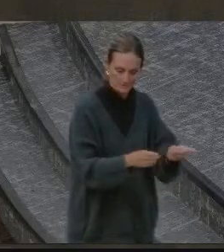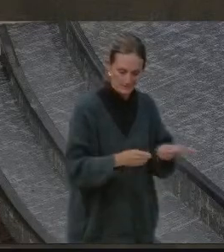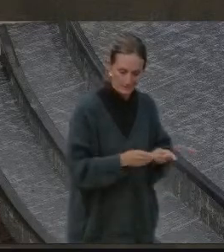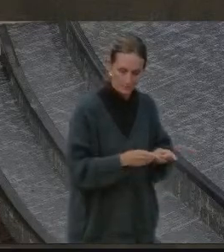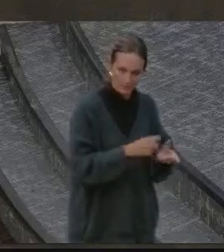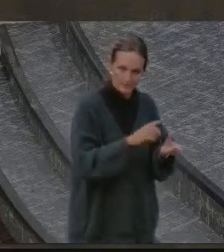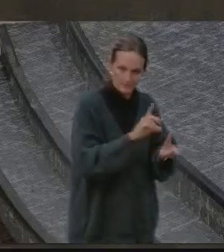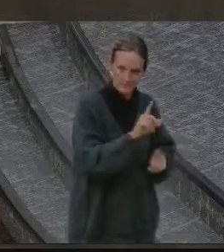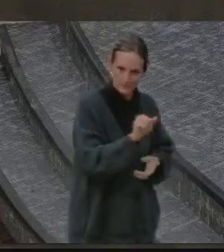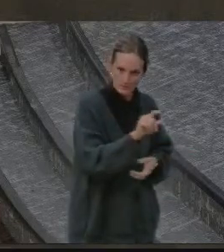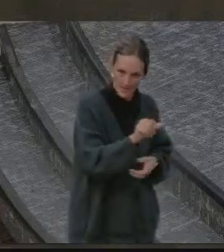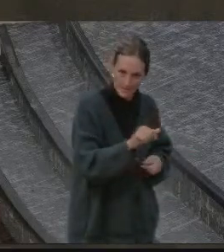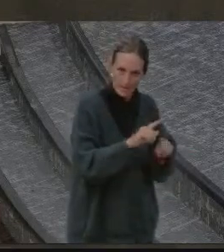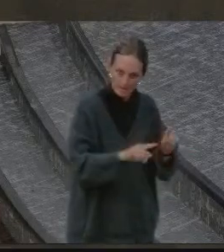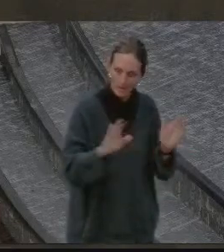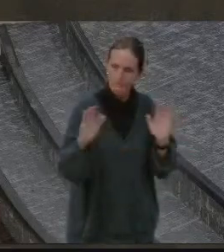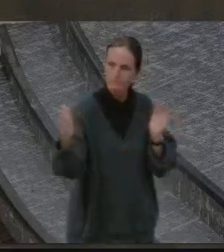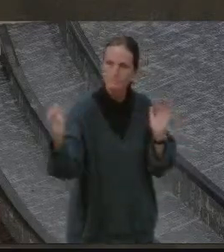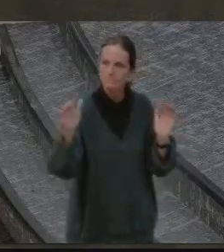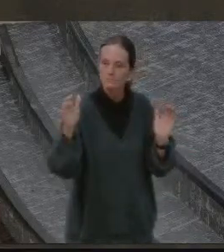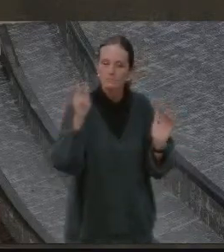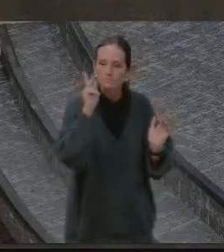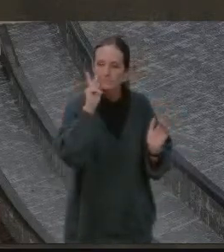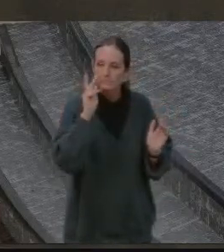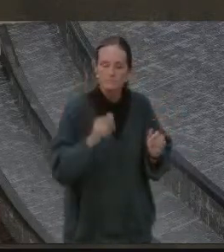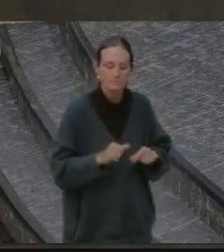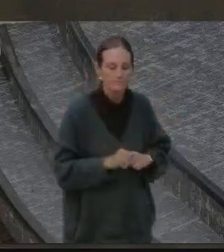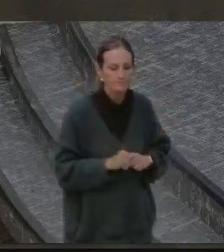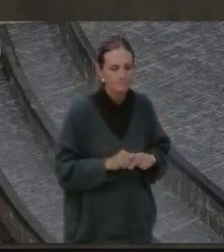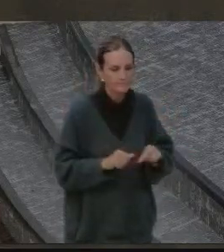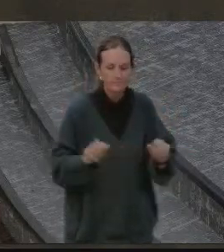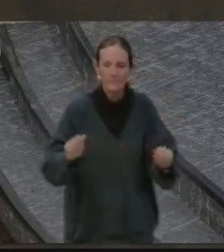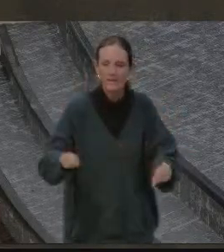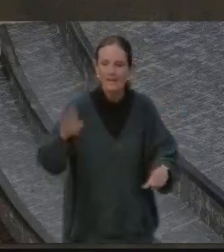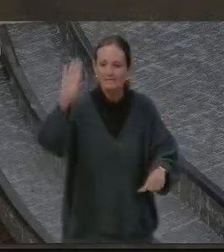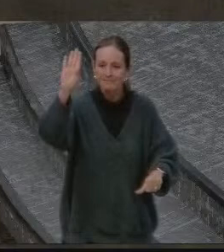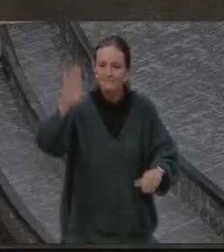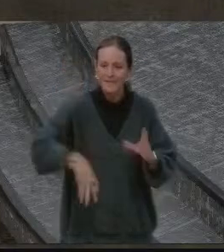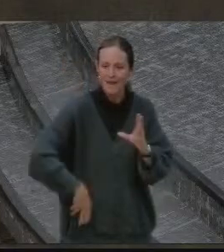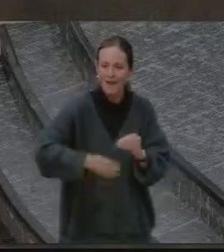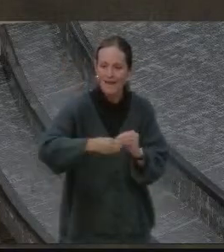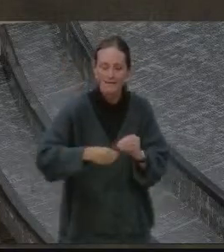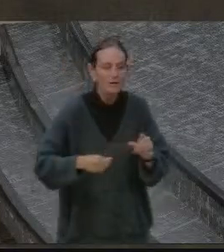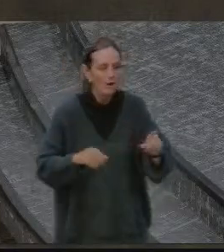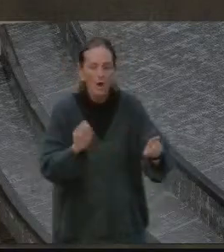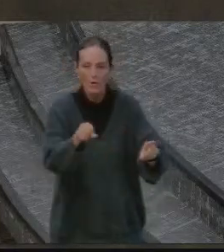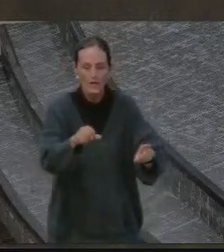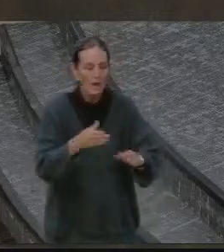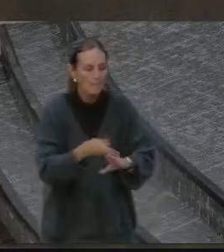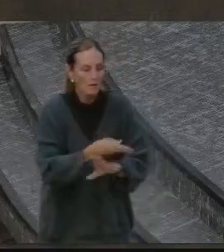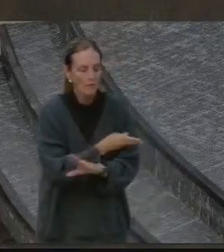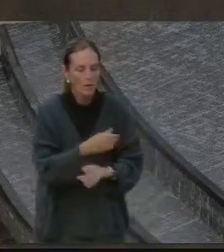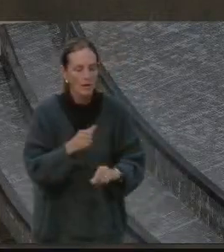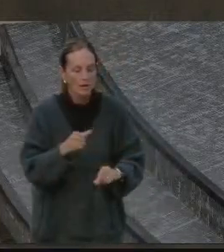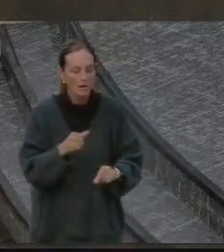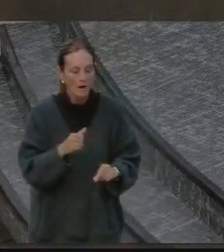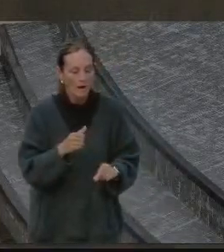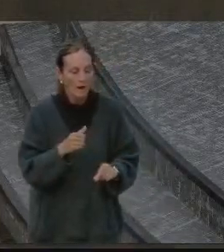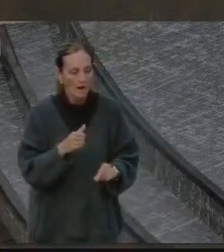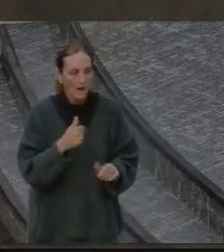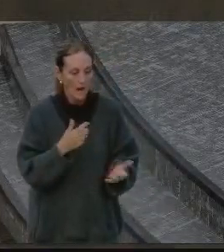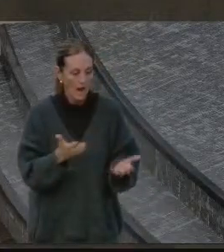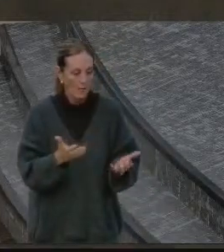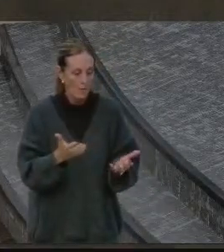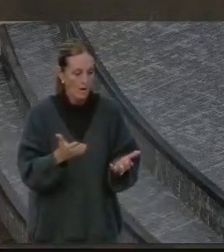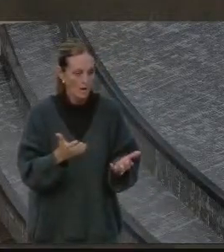for our practice. Is that? Can I say something as well? Yes. Also, Before you go, I do want to say I'd like for us